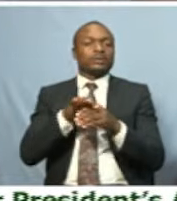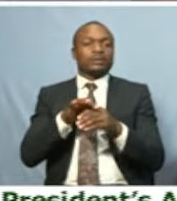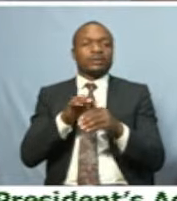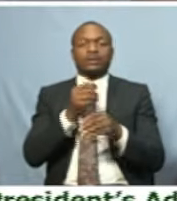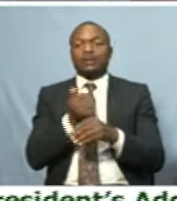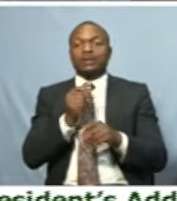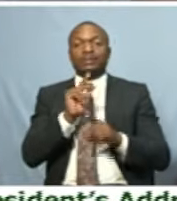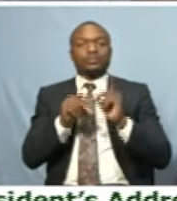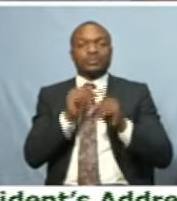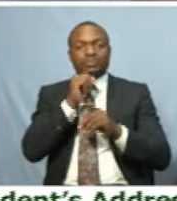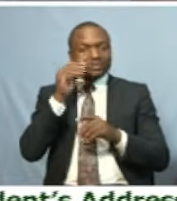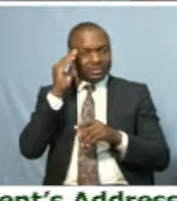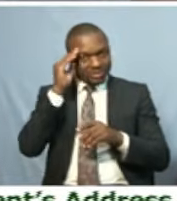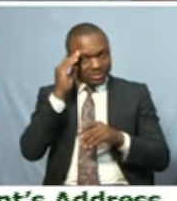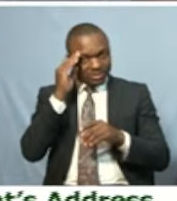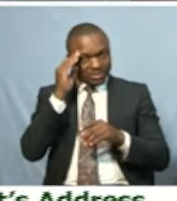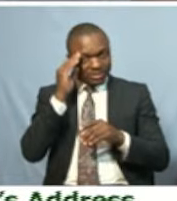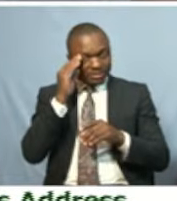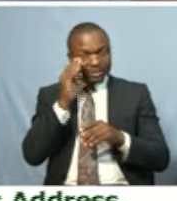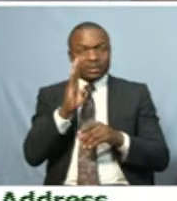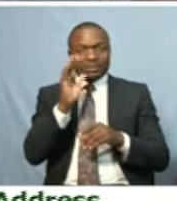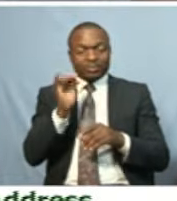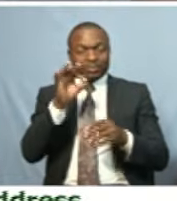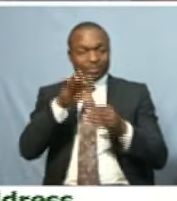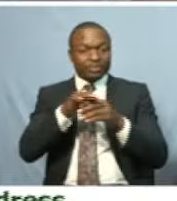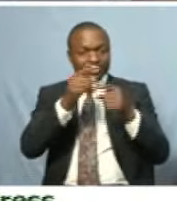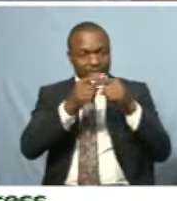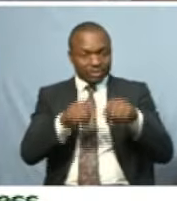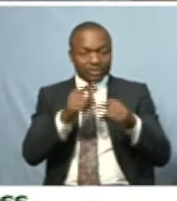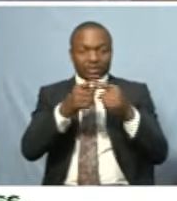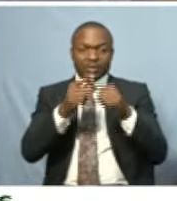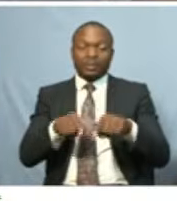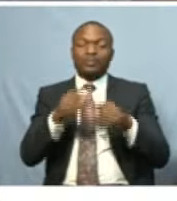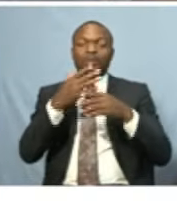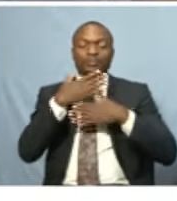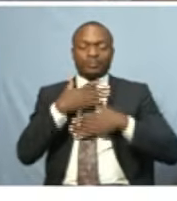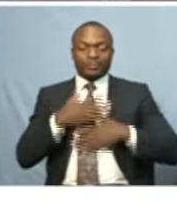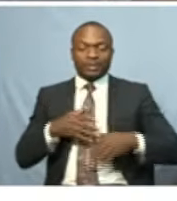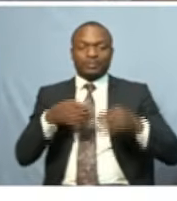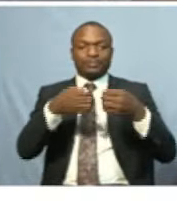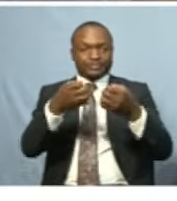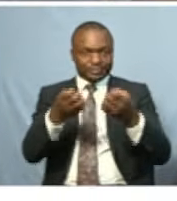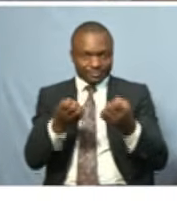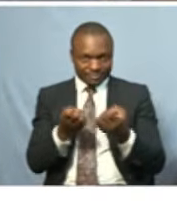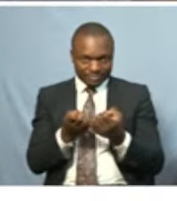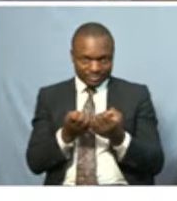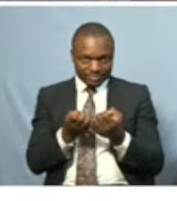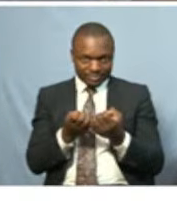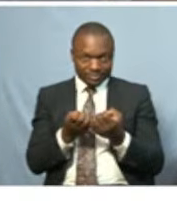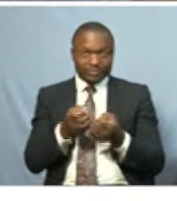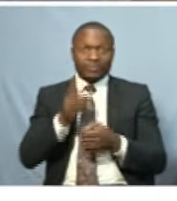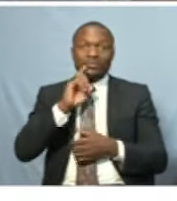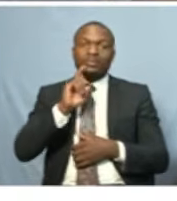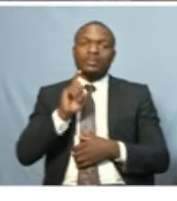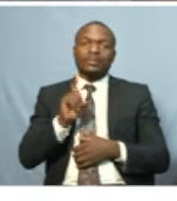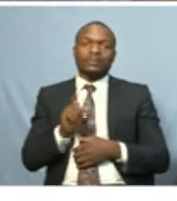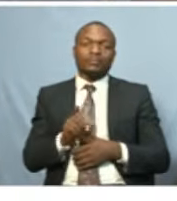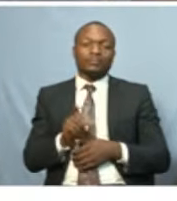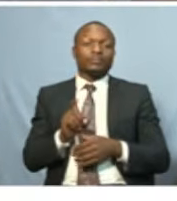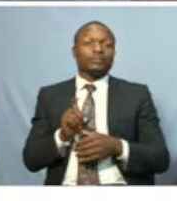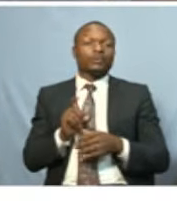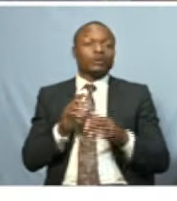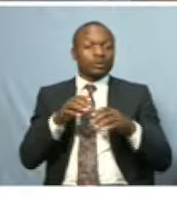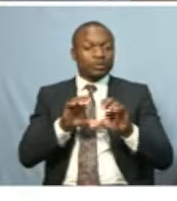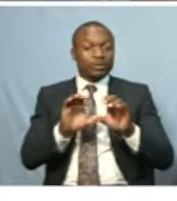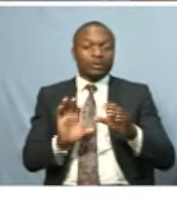taking place, because we have done so under a peaceful environment. We should remain a united